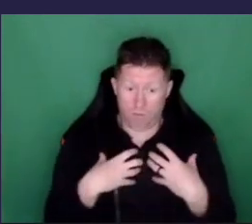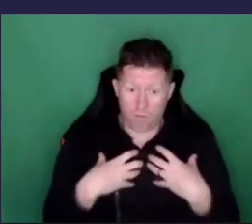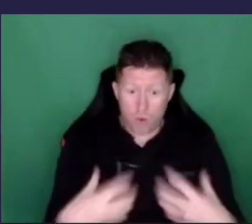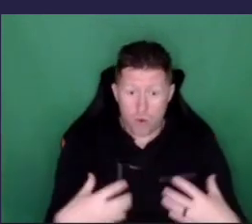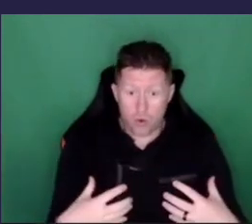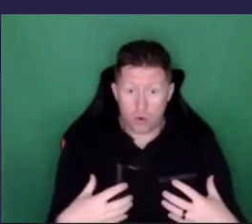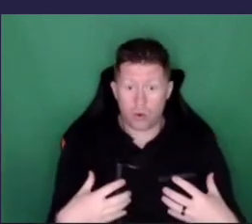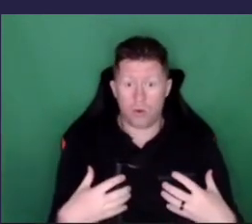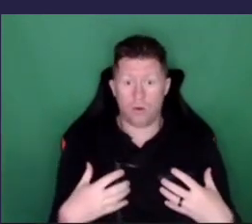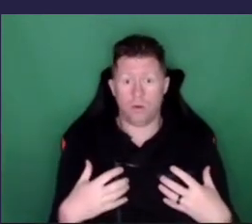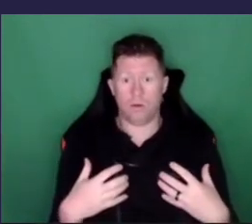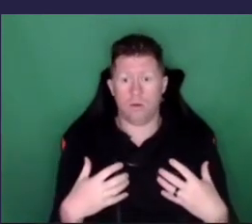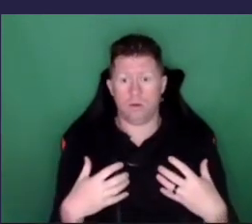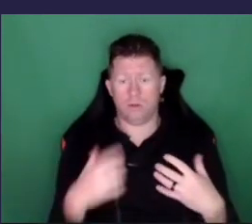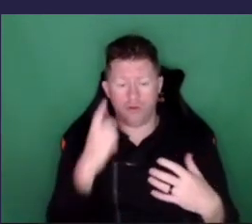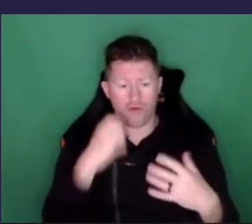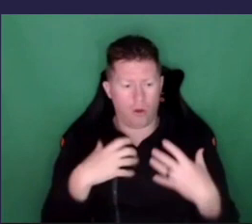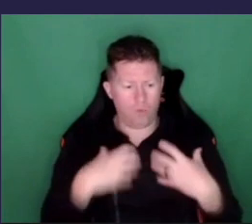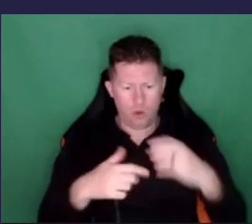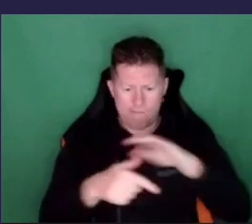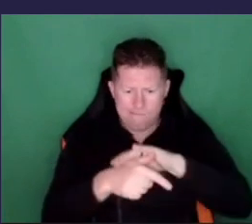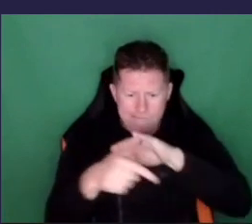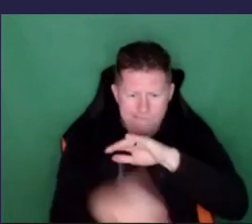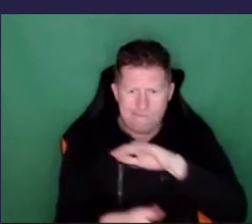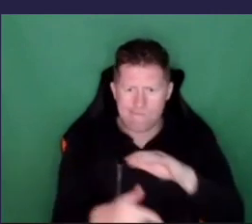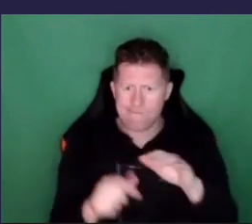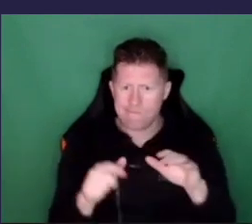those existing connections?